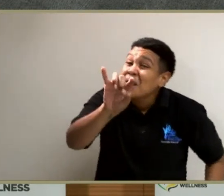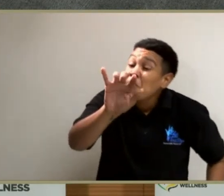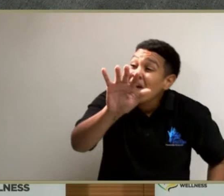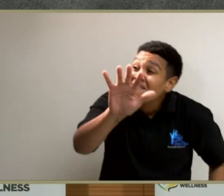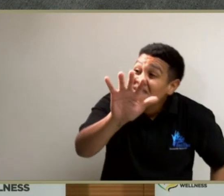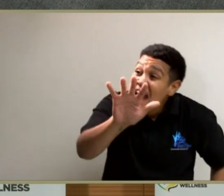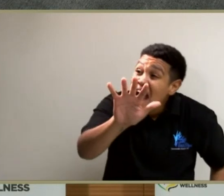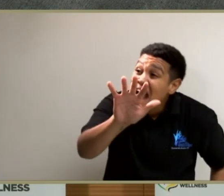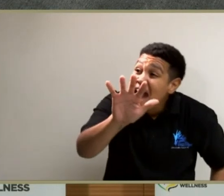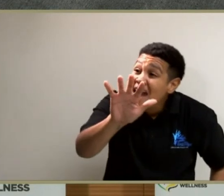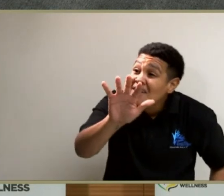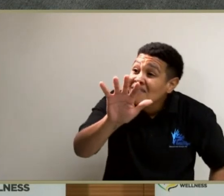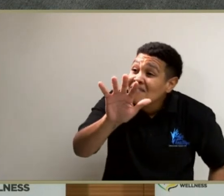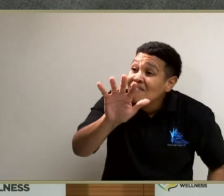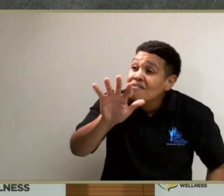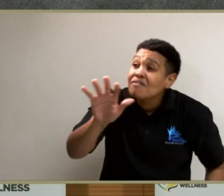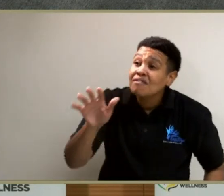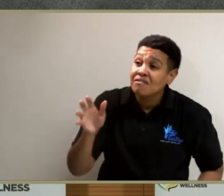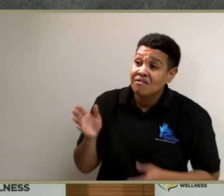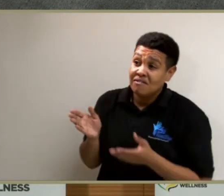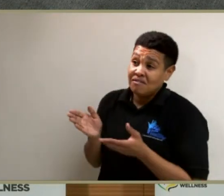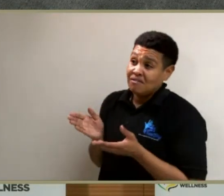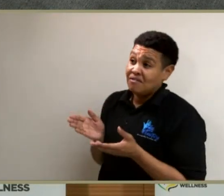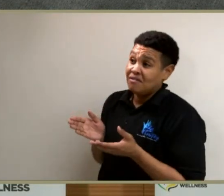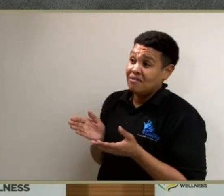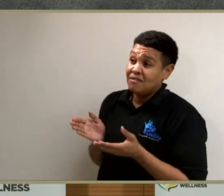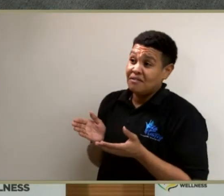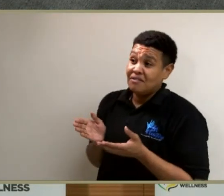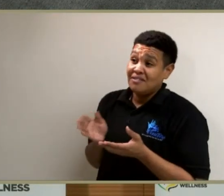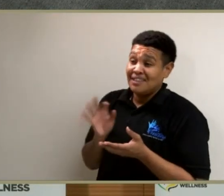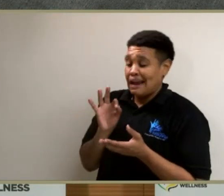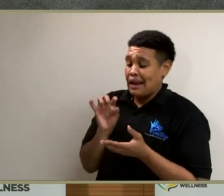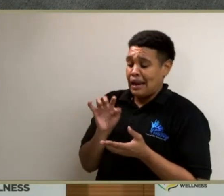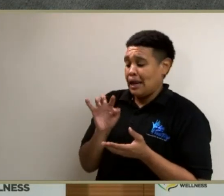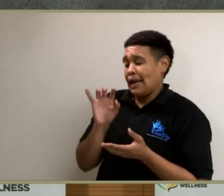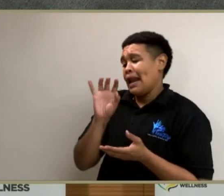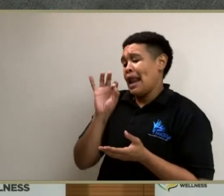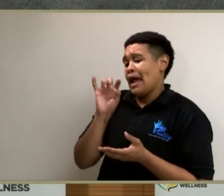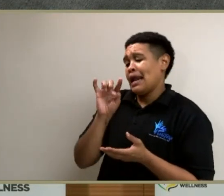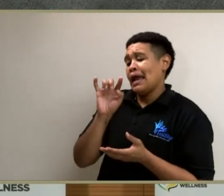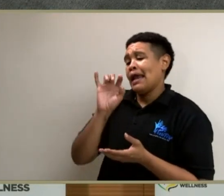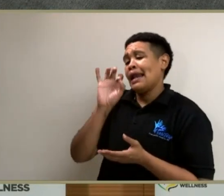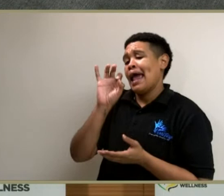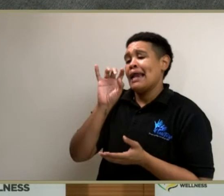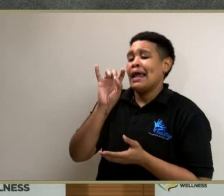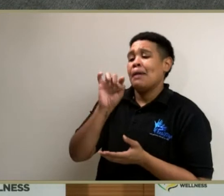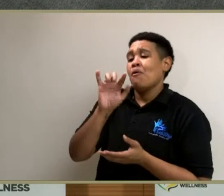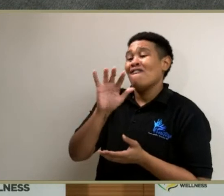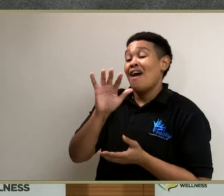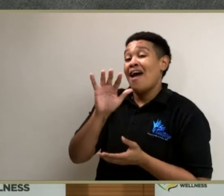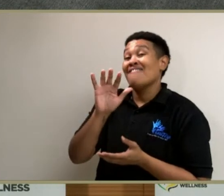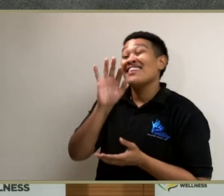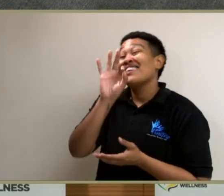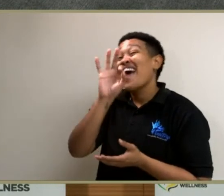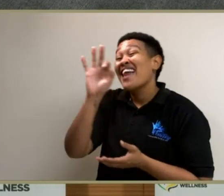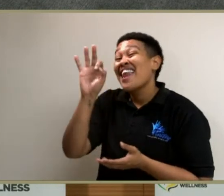98.5 for all intents and purposes, 99%. That's 99 out of